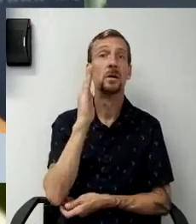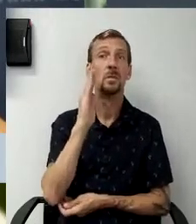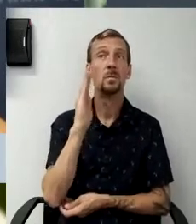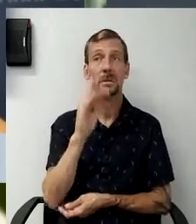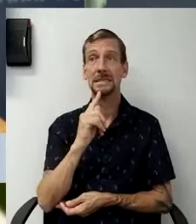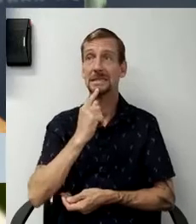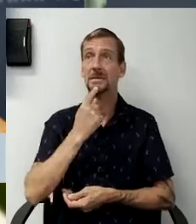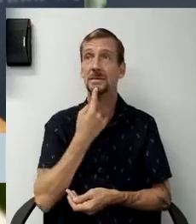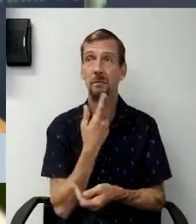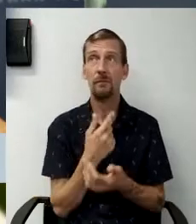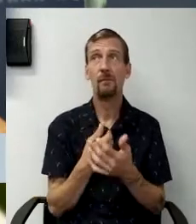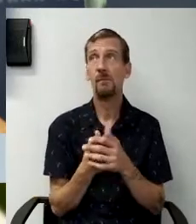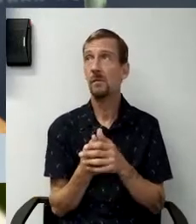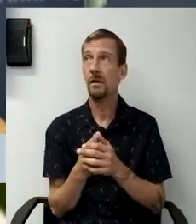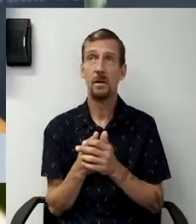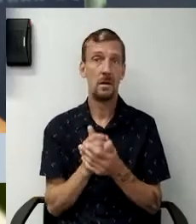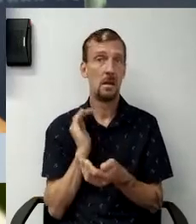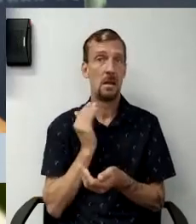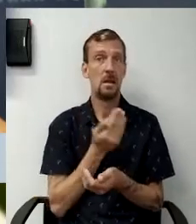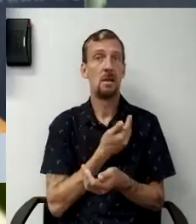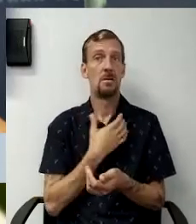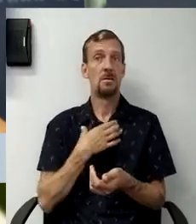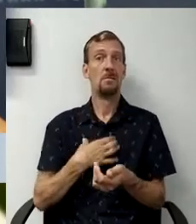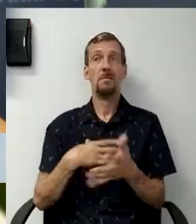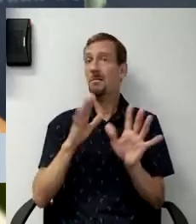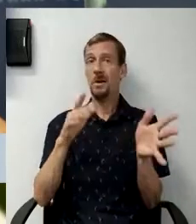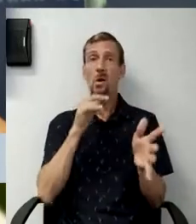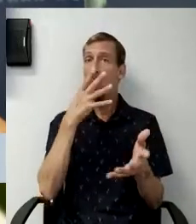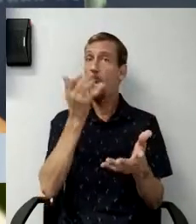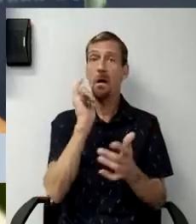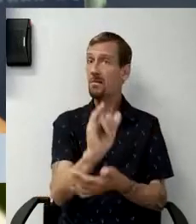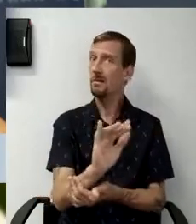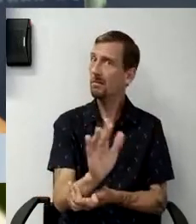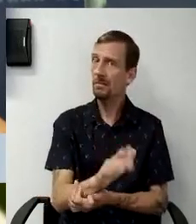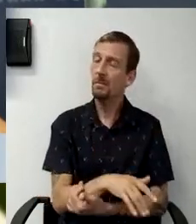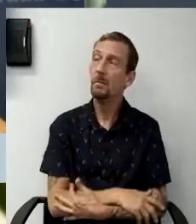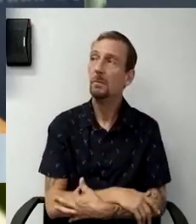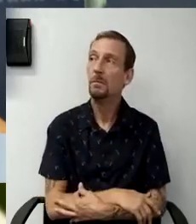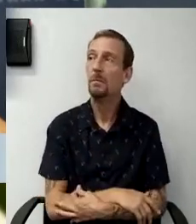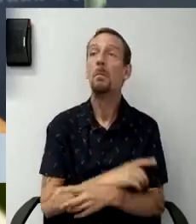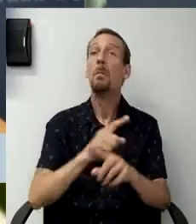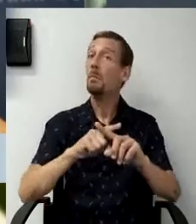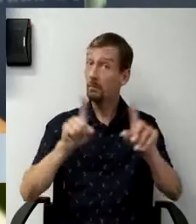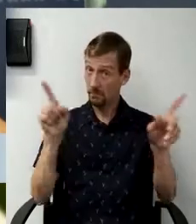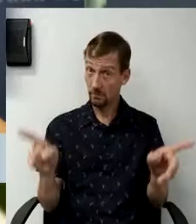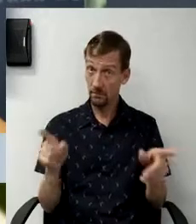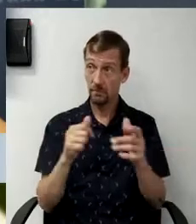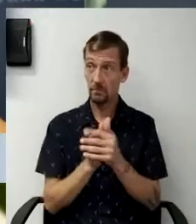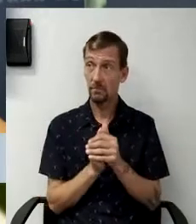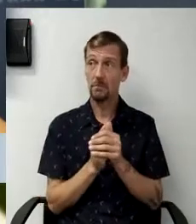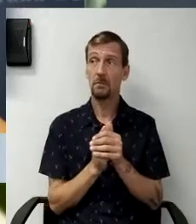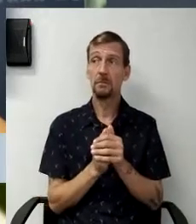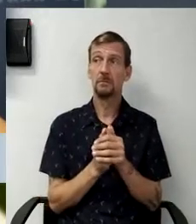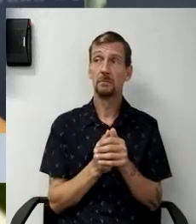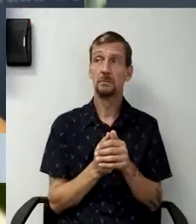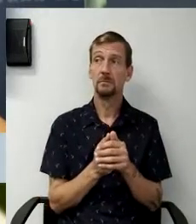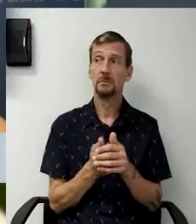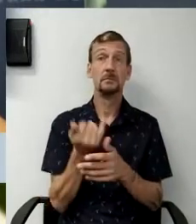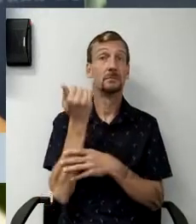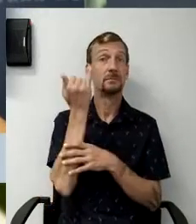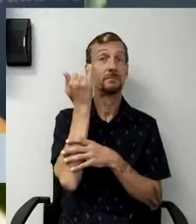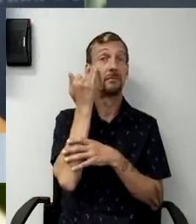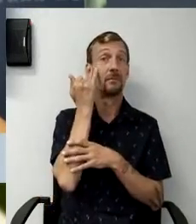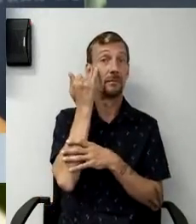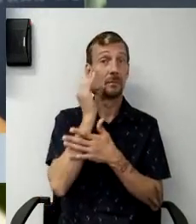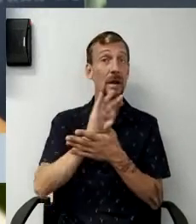be, our desire that we don't have to do that. But if things get